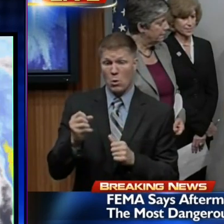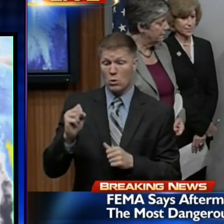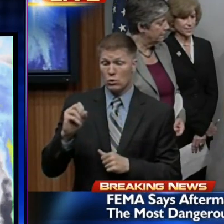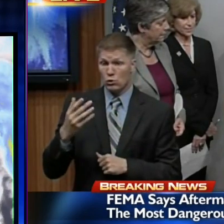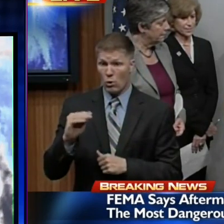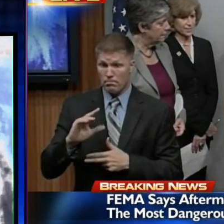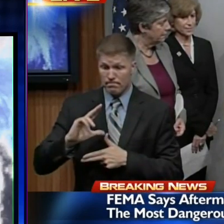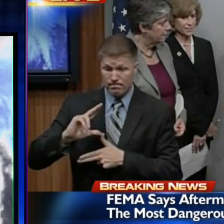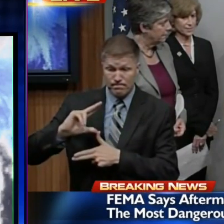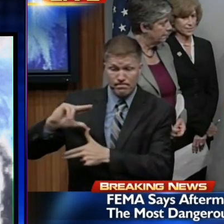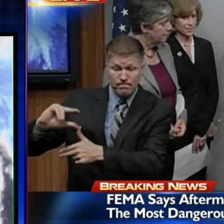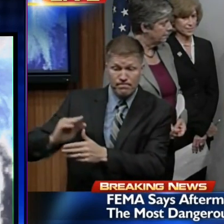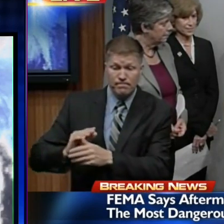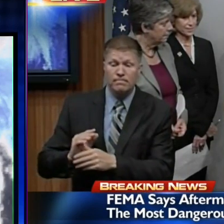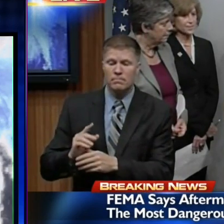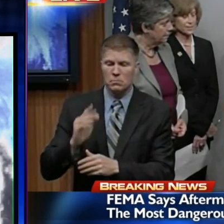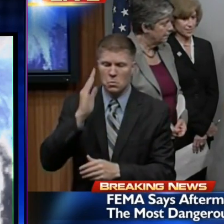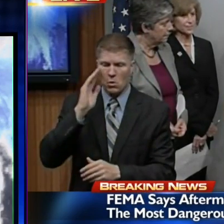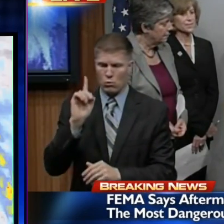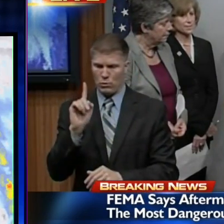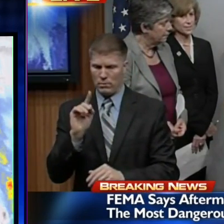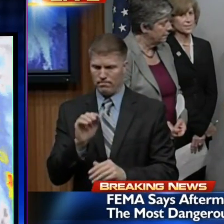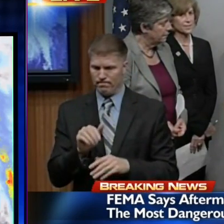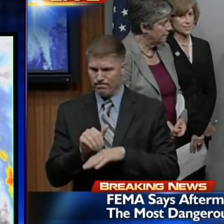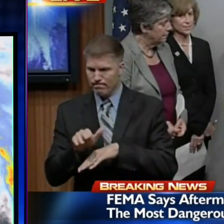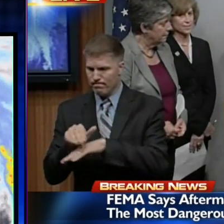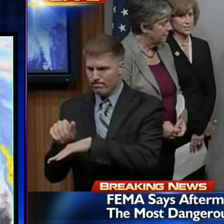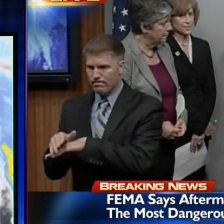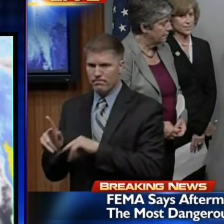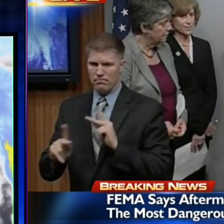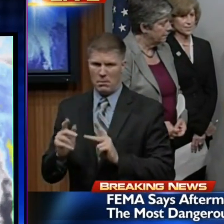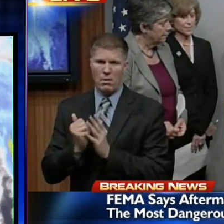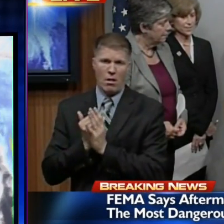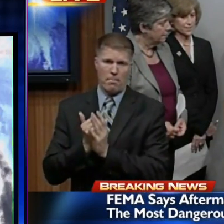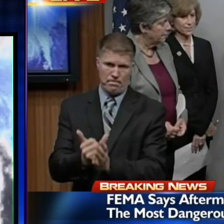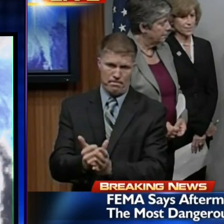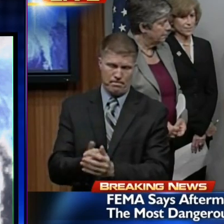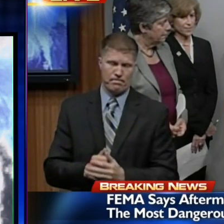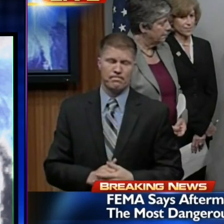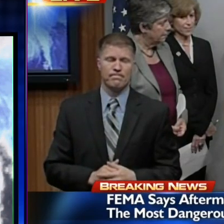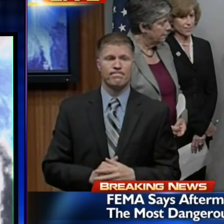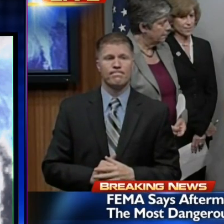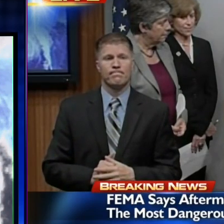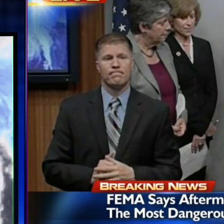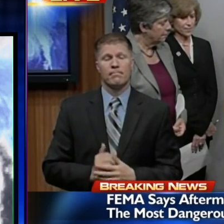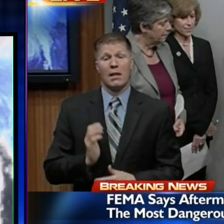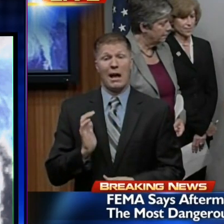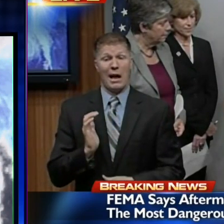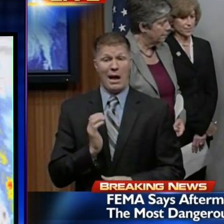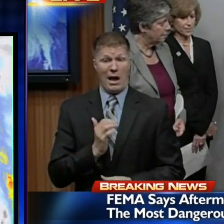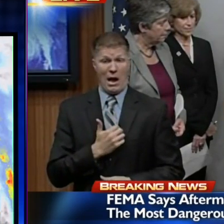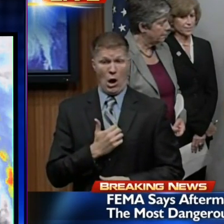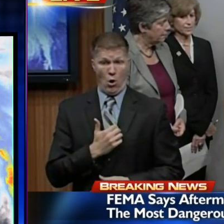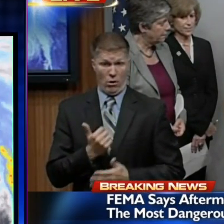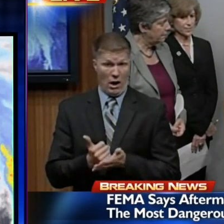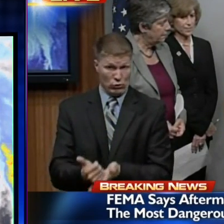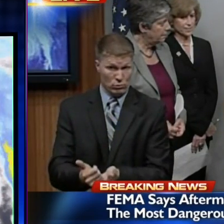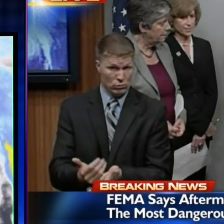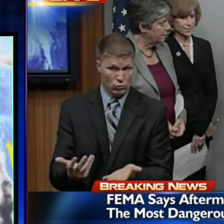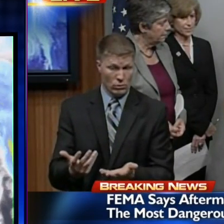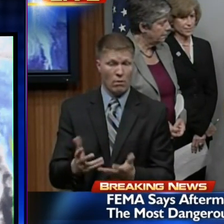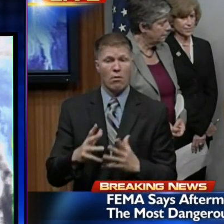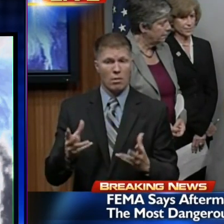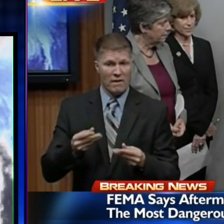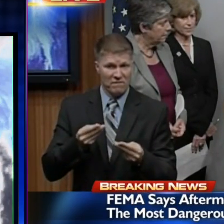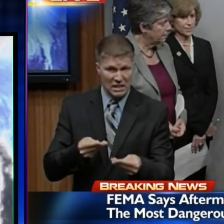know precisely where to send those assets to be able to respond. Our contribution to this will be mass feeding,